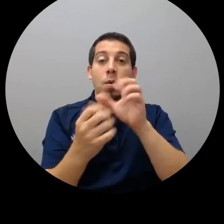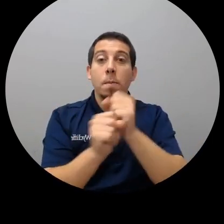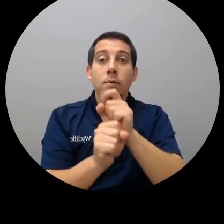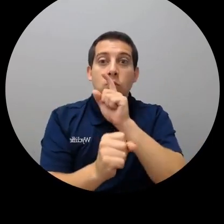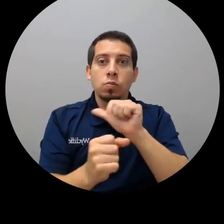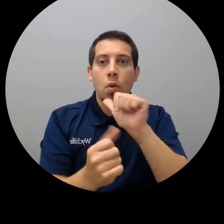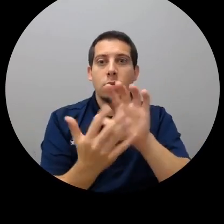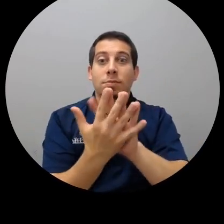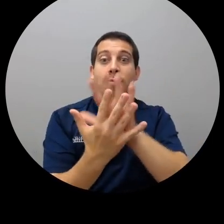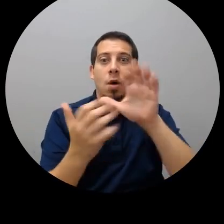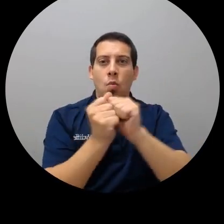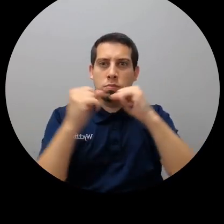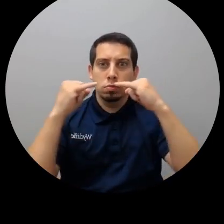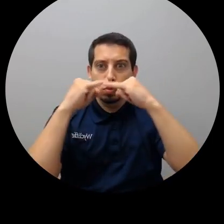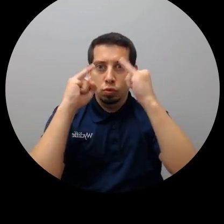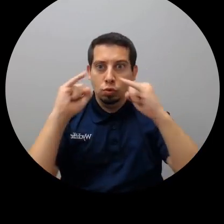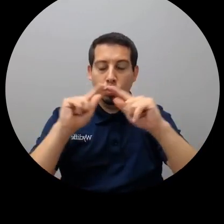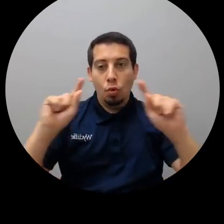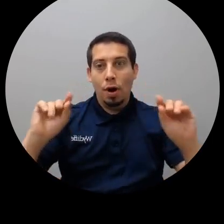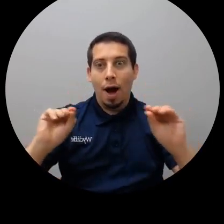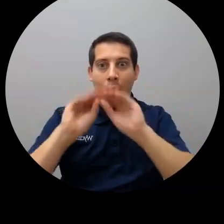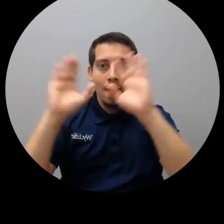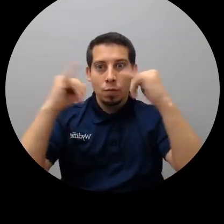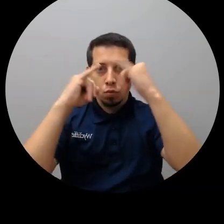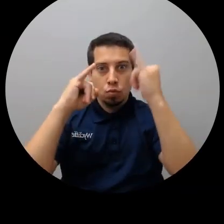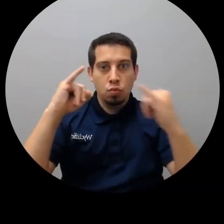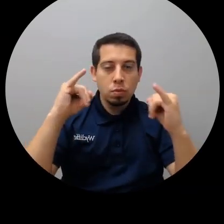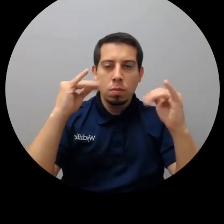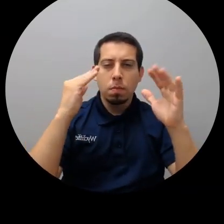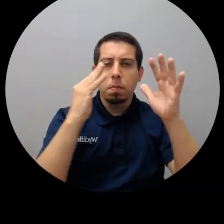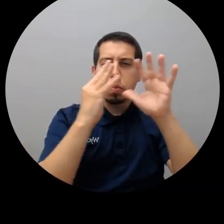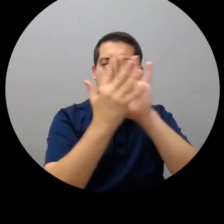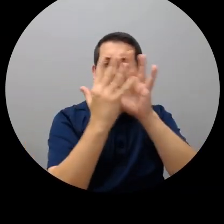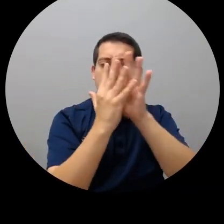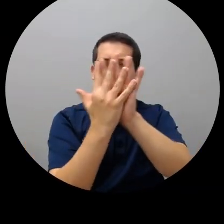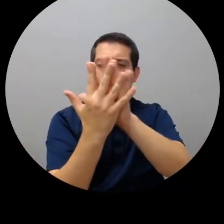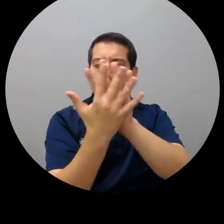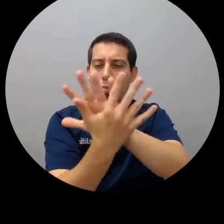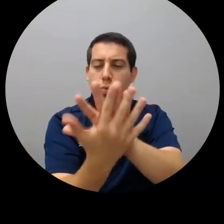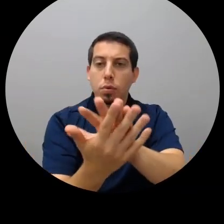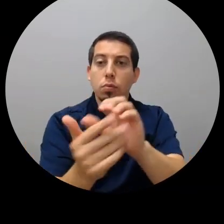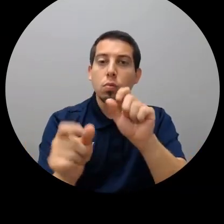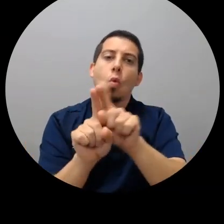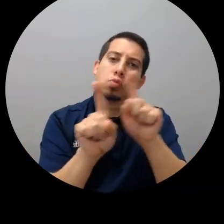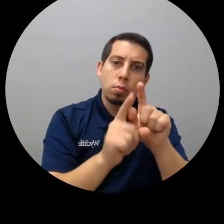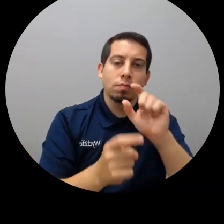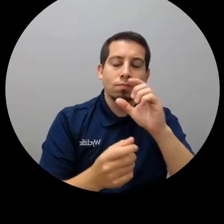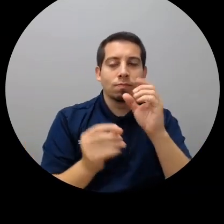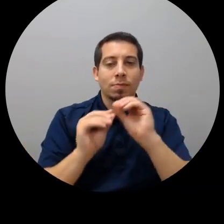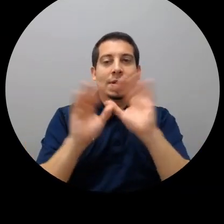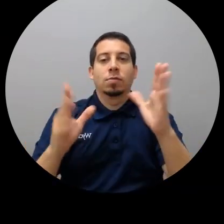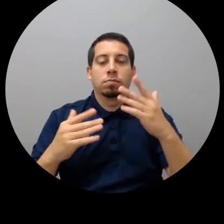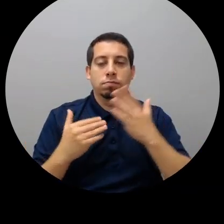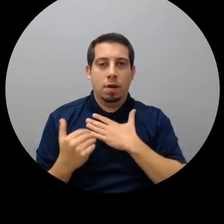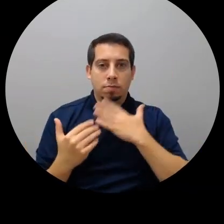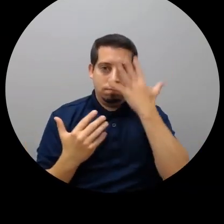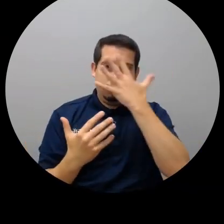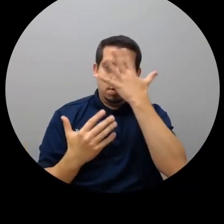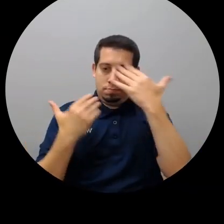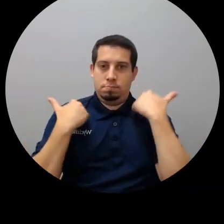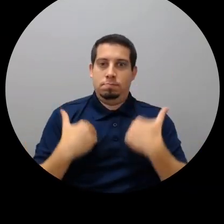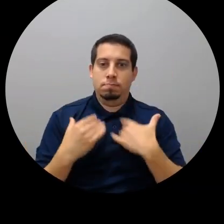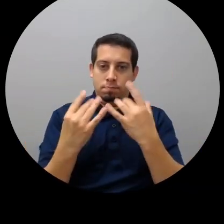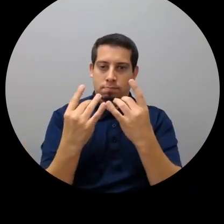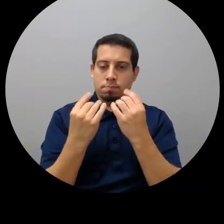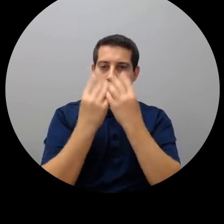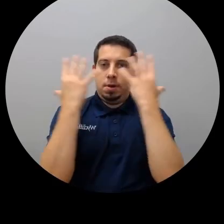without shadows, but you do need to have enough light that it reduces the amount of motion blur from the signer